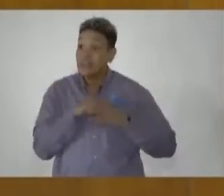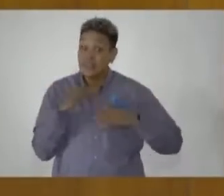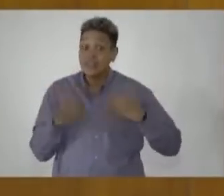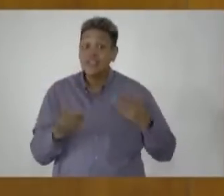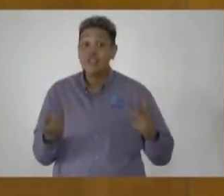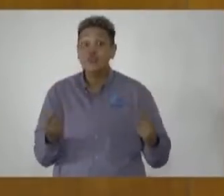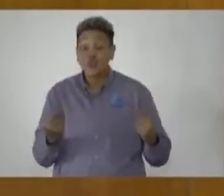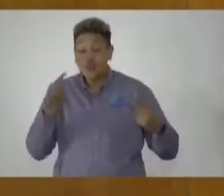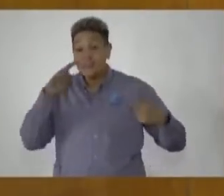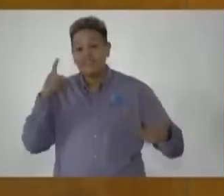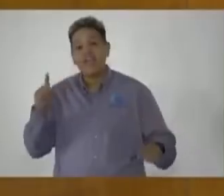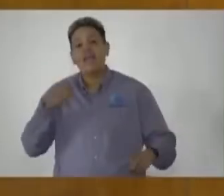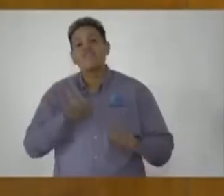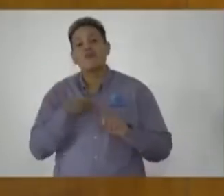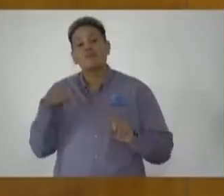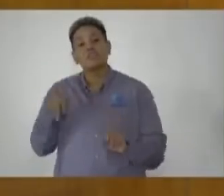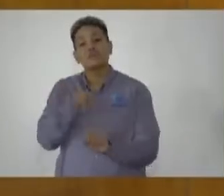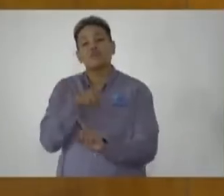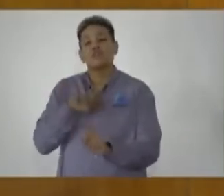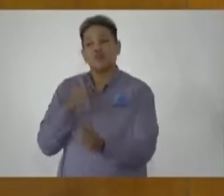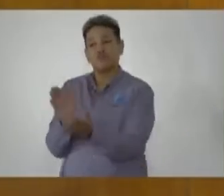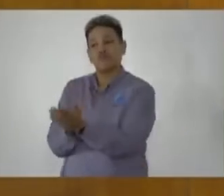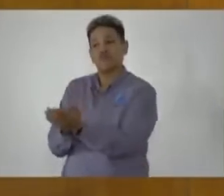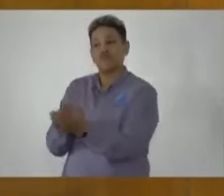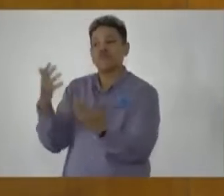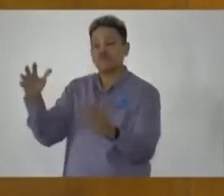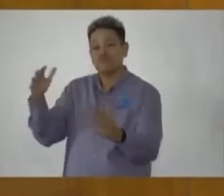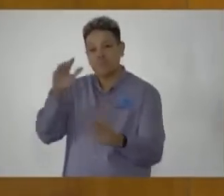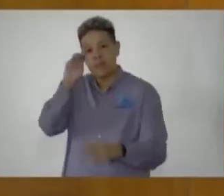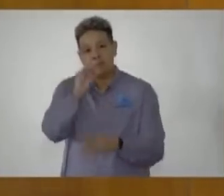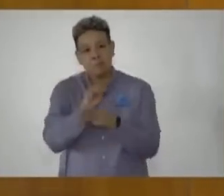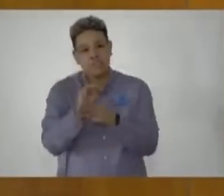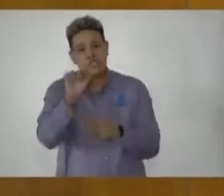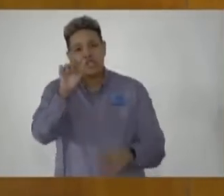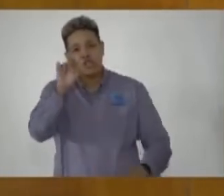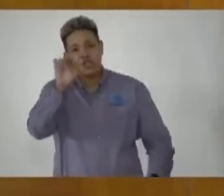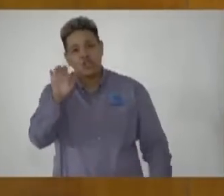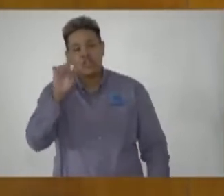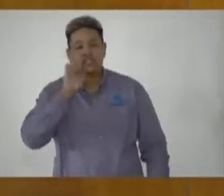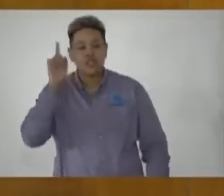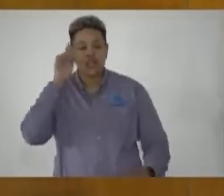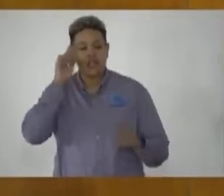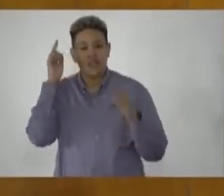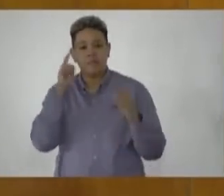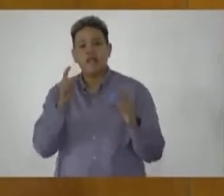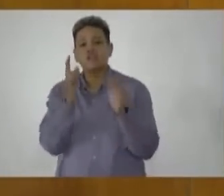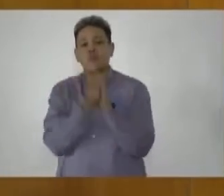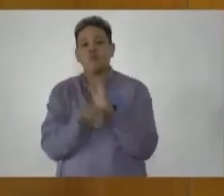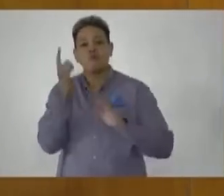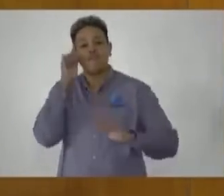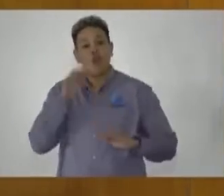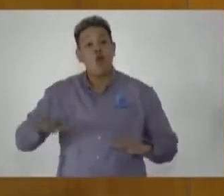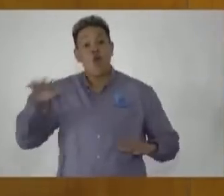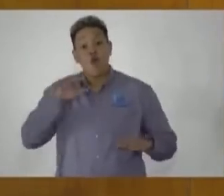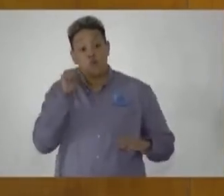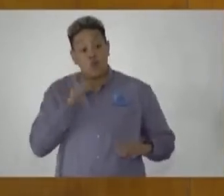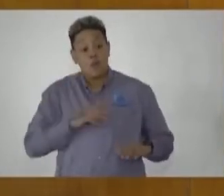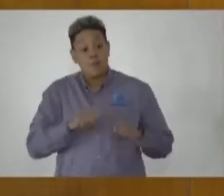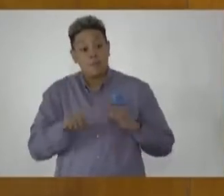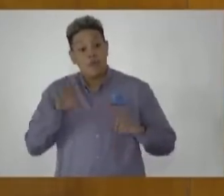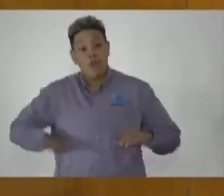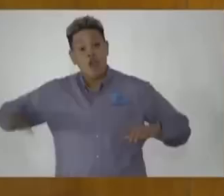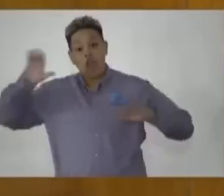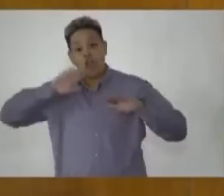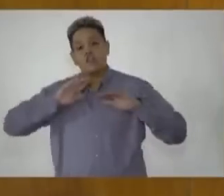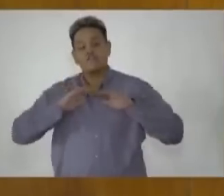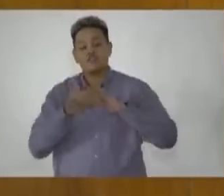it. And certainly from this side, we want to commend her. And this is a milestone moment for all, not just women, but for all of